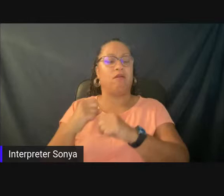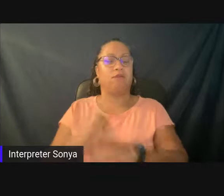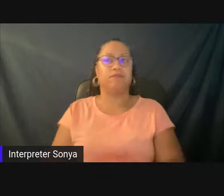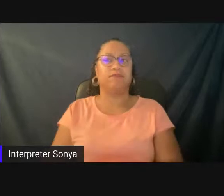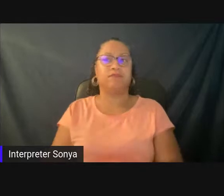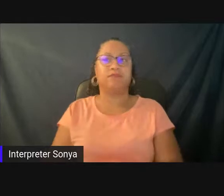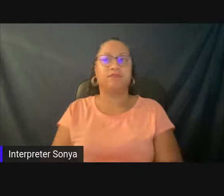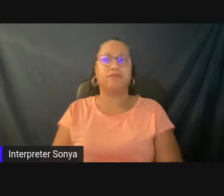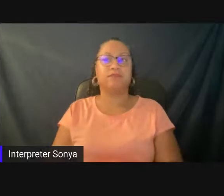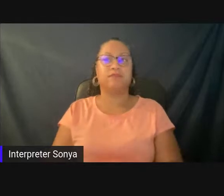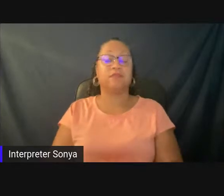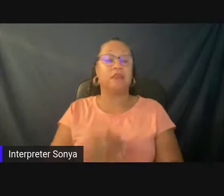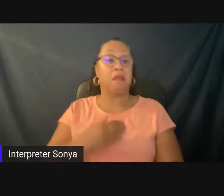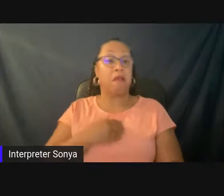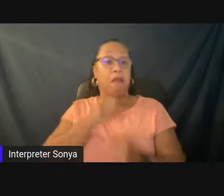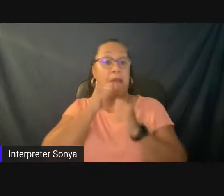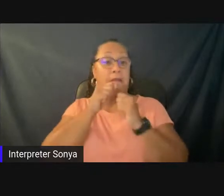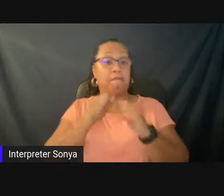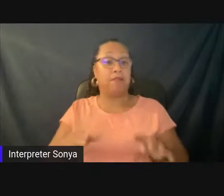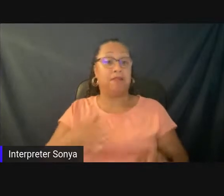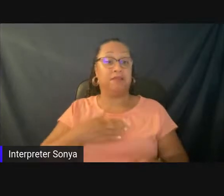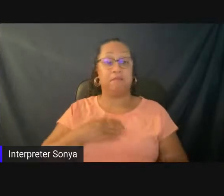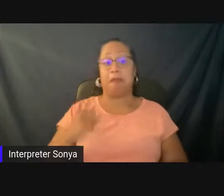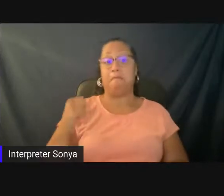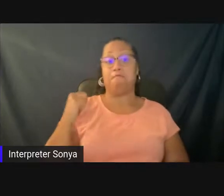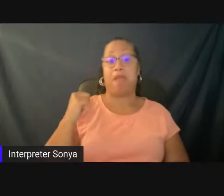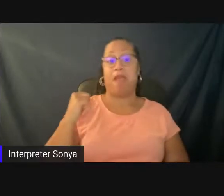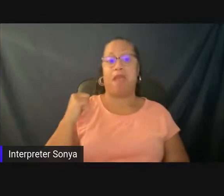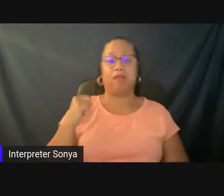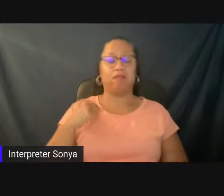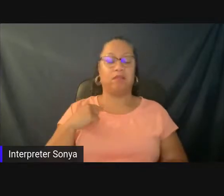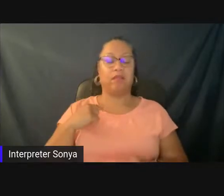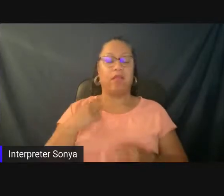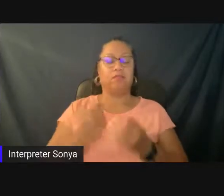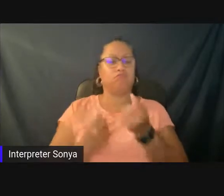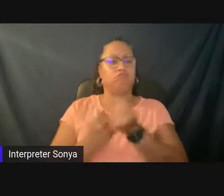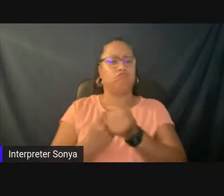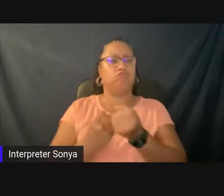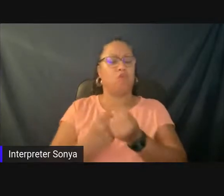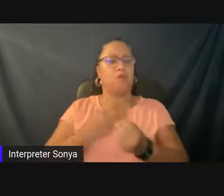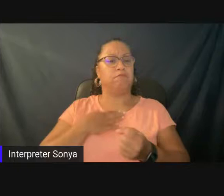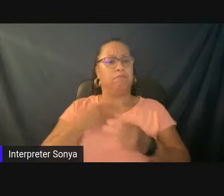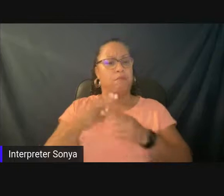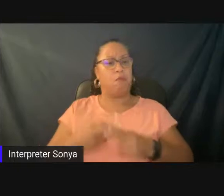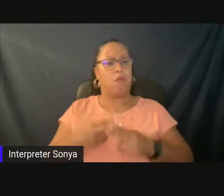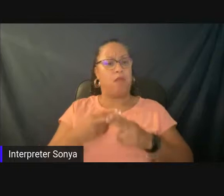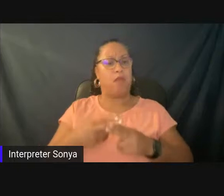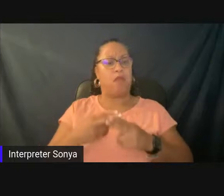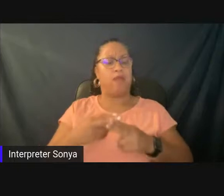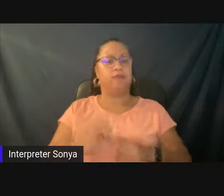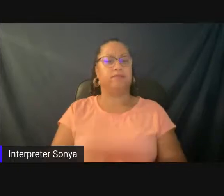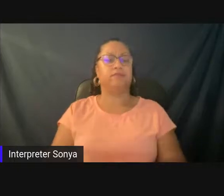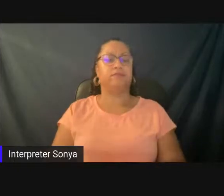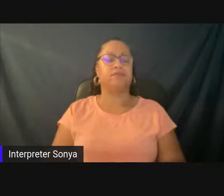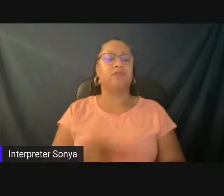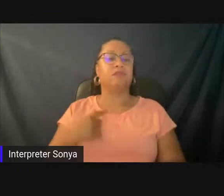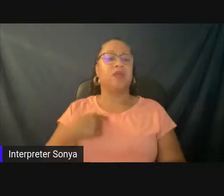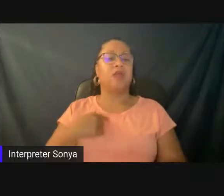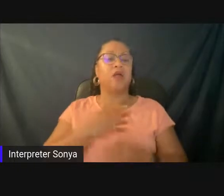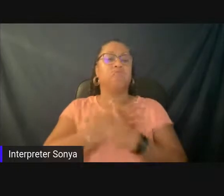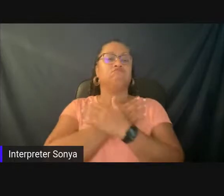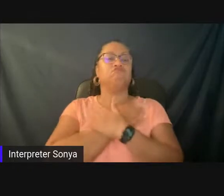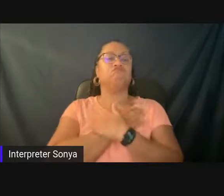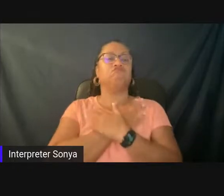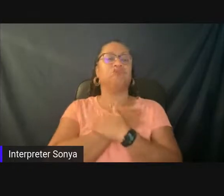I bless my back that carries much of the weight of my body. I relax the back's